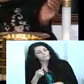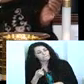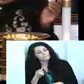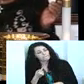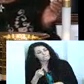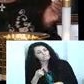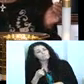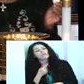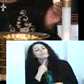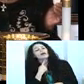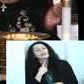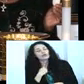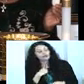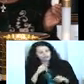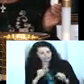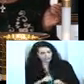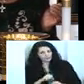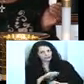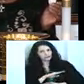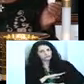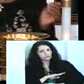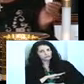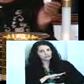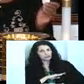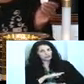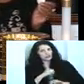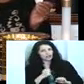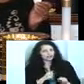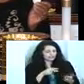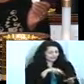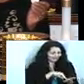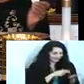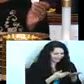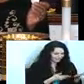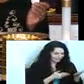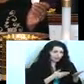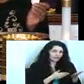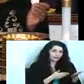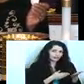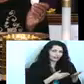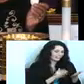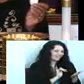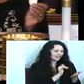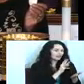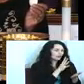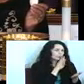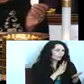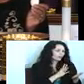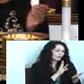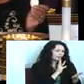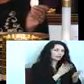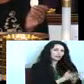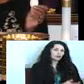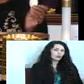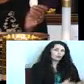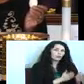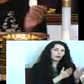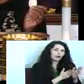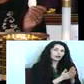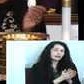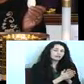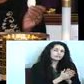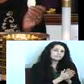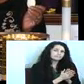I can stand here as that woman did at the well, coming in at the heat of the day,